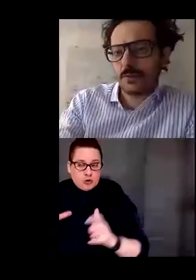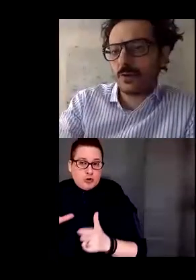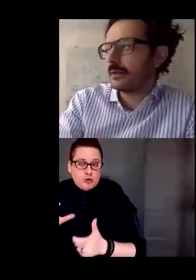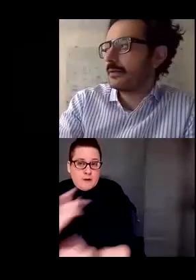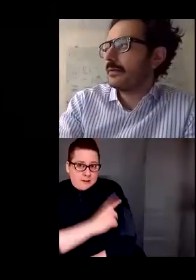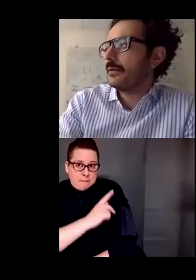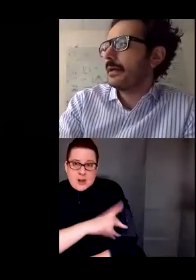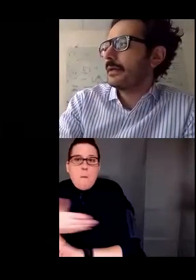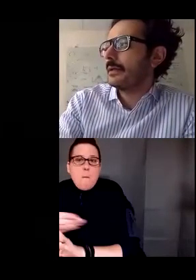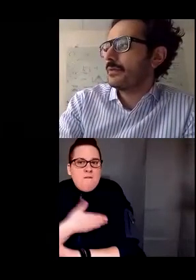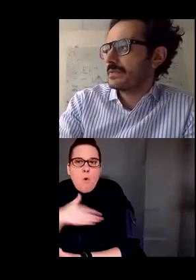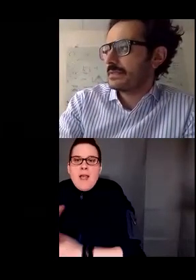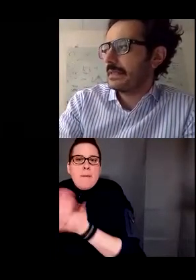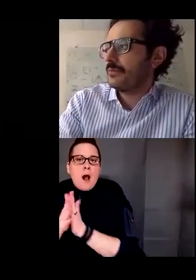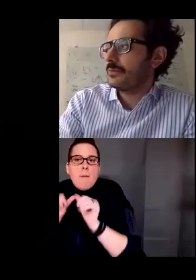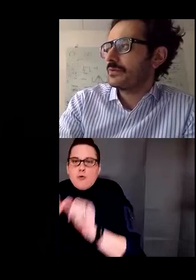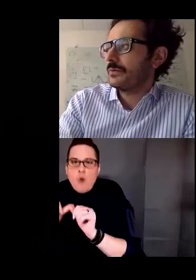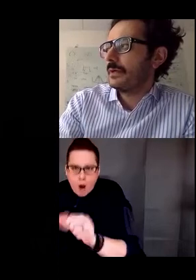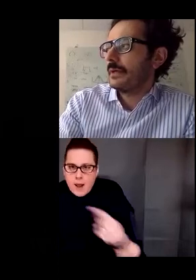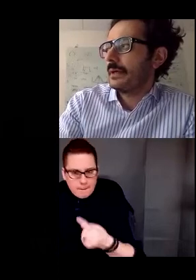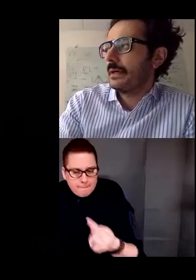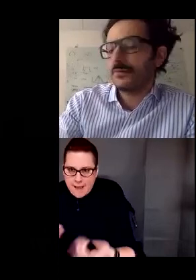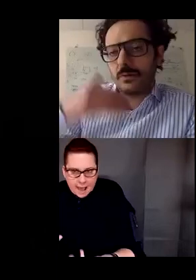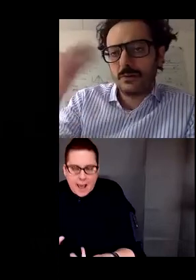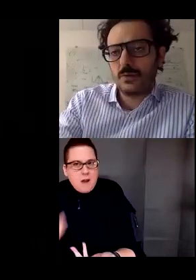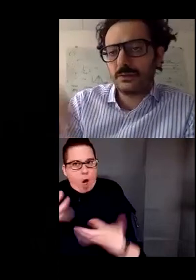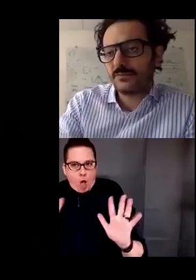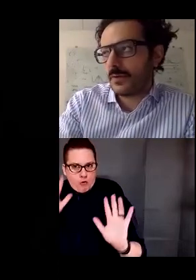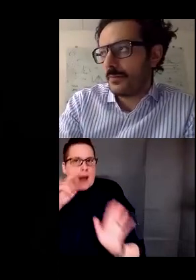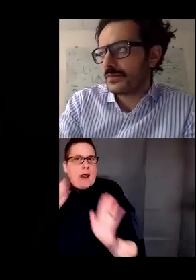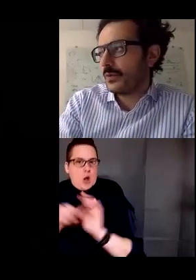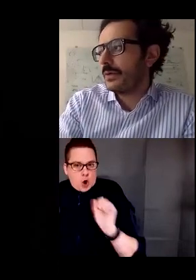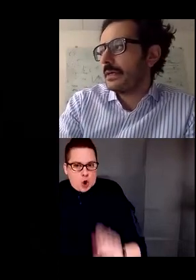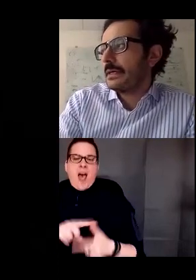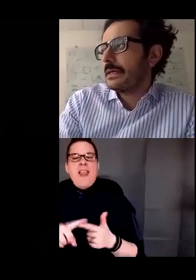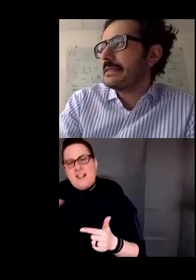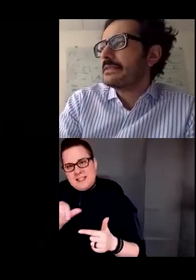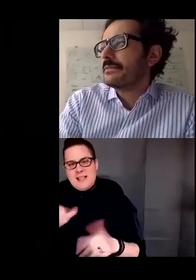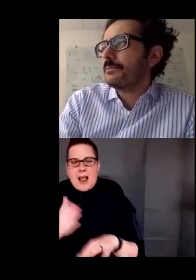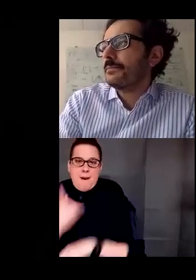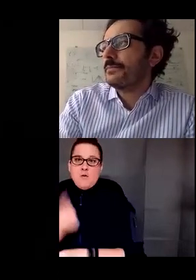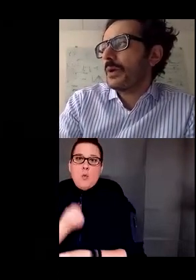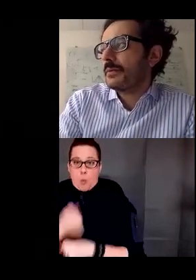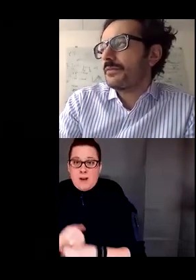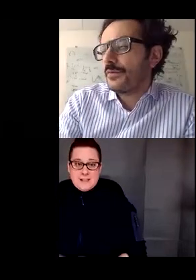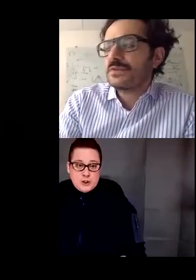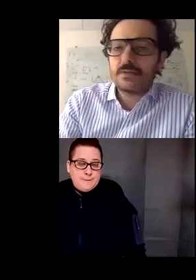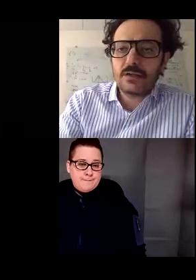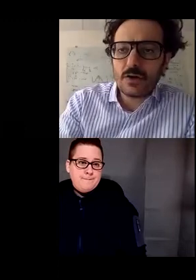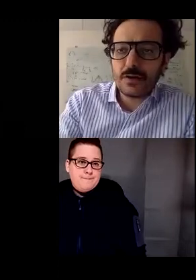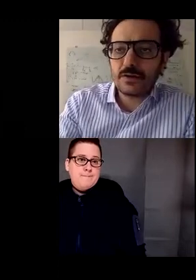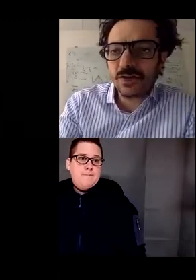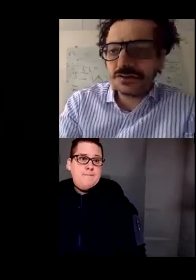they were chronic, and it was the same also at 1 year follow-up. So this is probably the